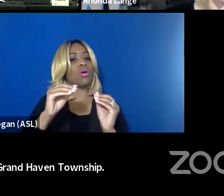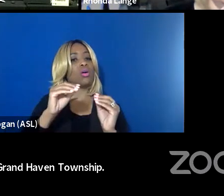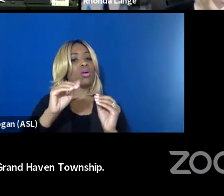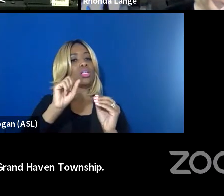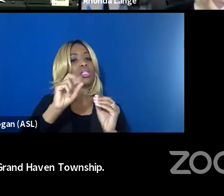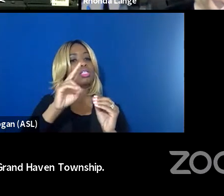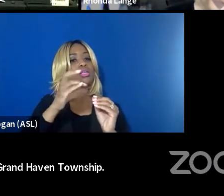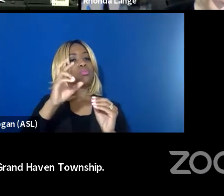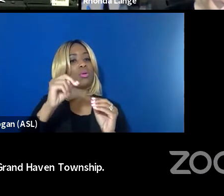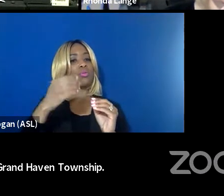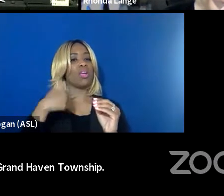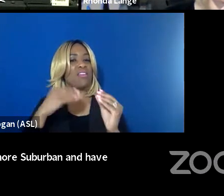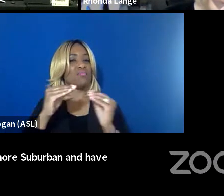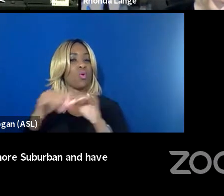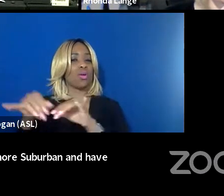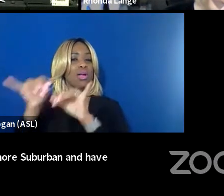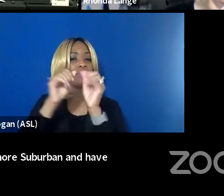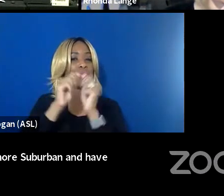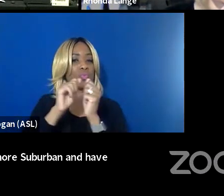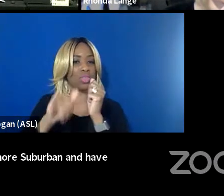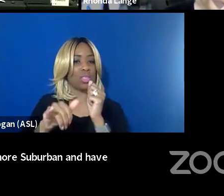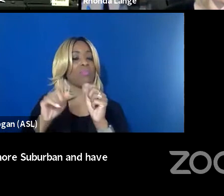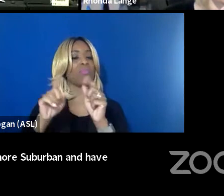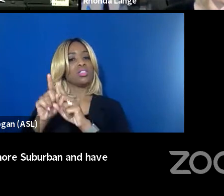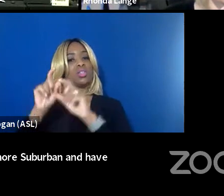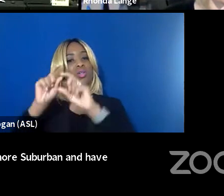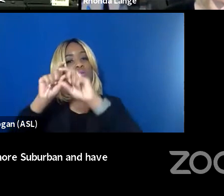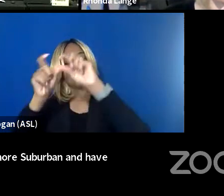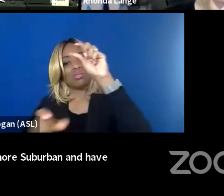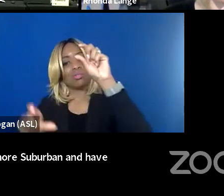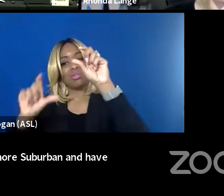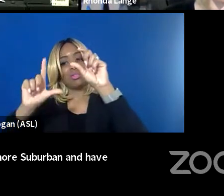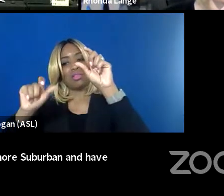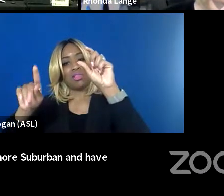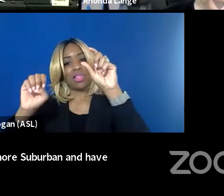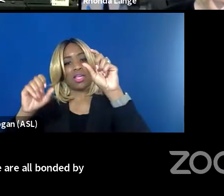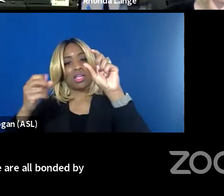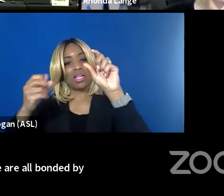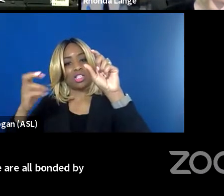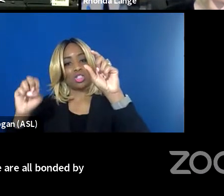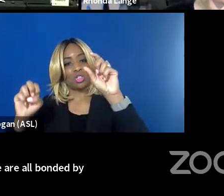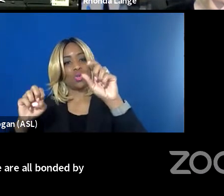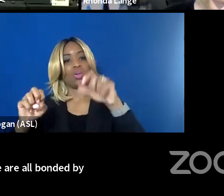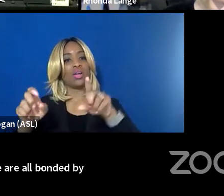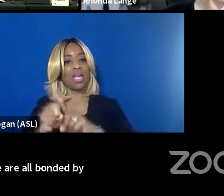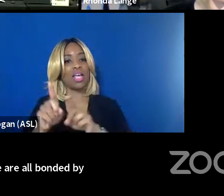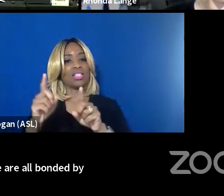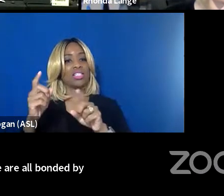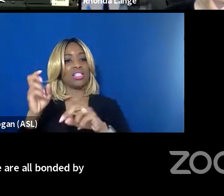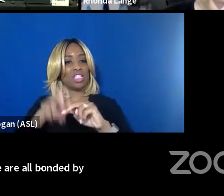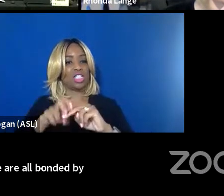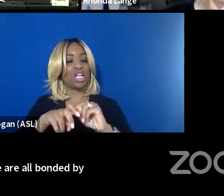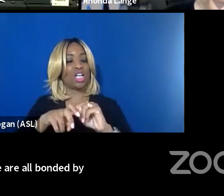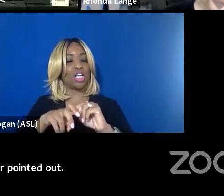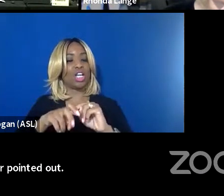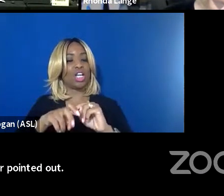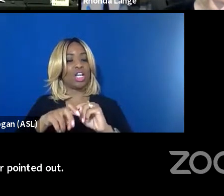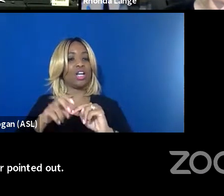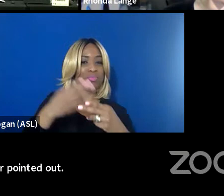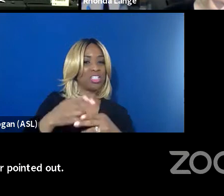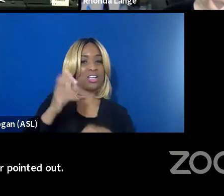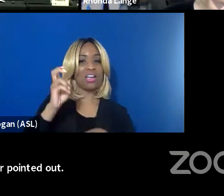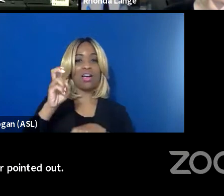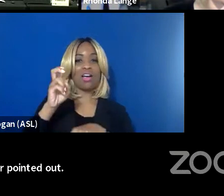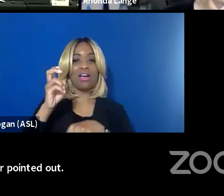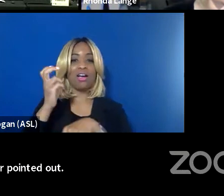common with Newaygo, we are all bonded by the lakeshore. As our chair pointed out, she had a hard time getting away from the water.